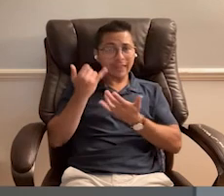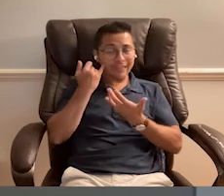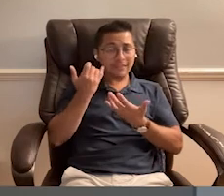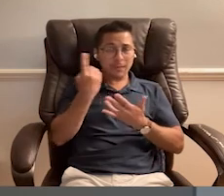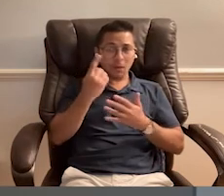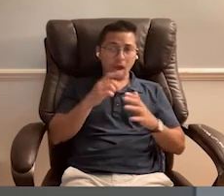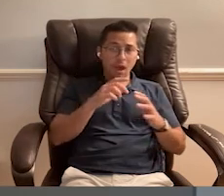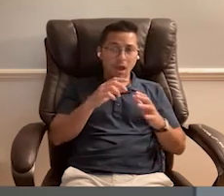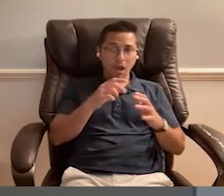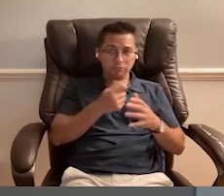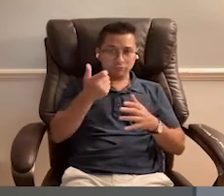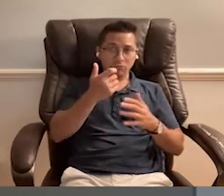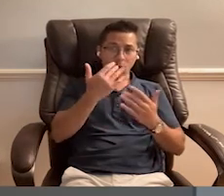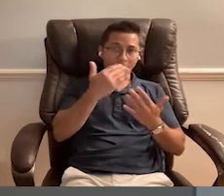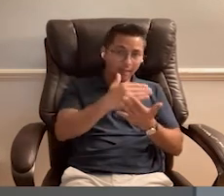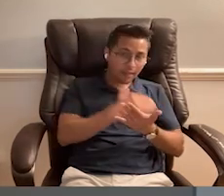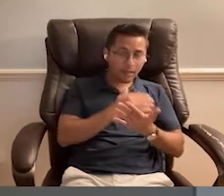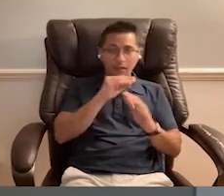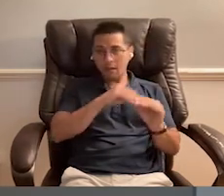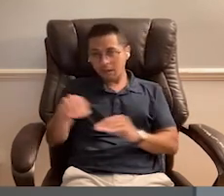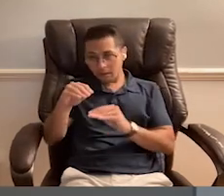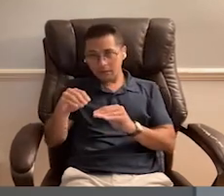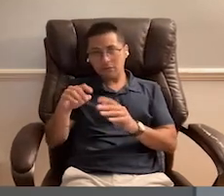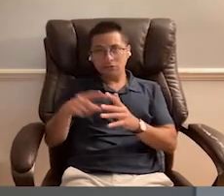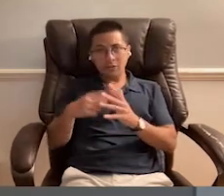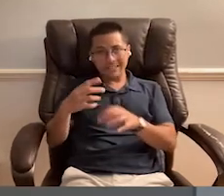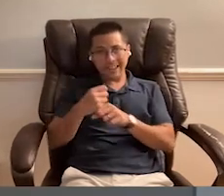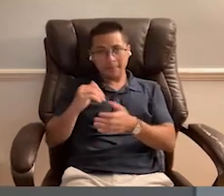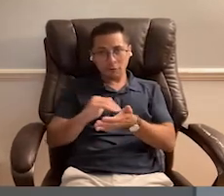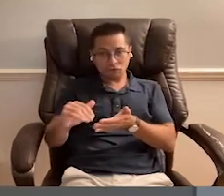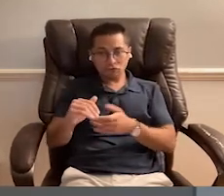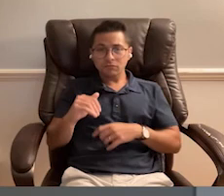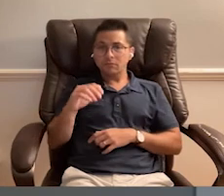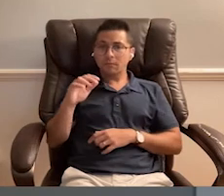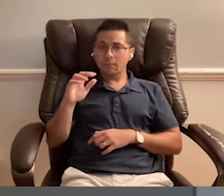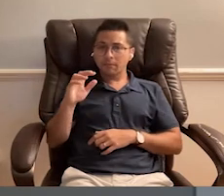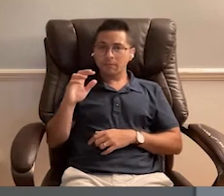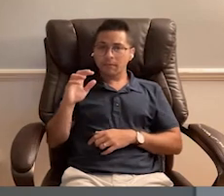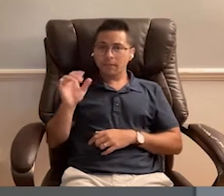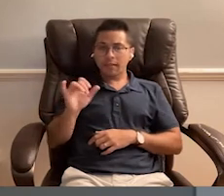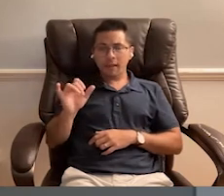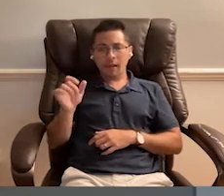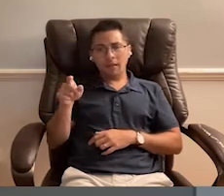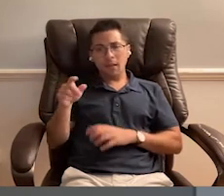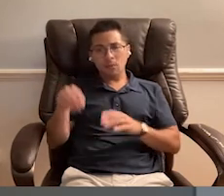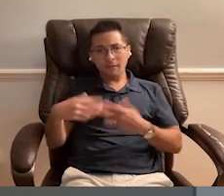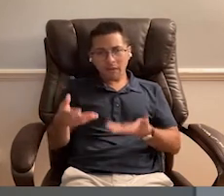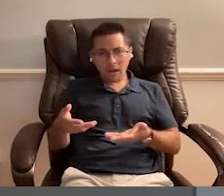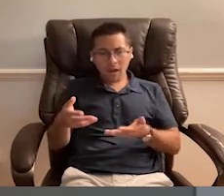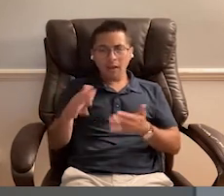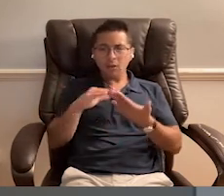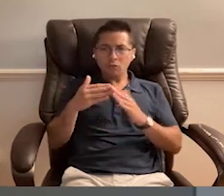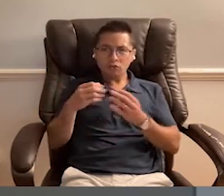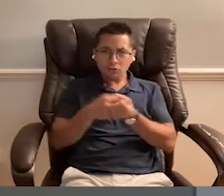So our budget waiver services, once somebody leaves the waiting list and begins receiving waiver services, the waiver